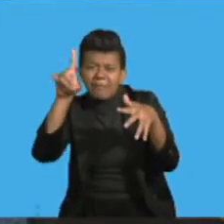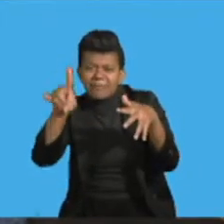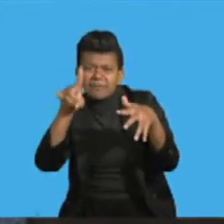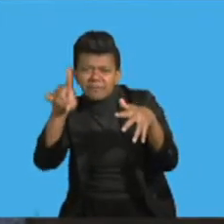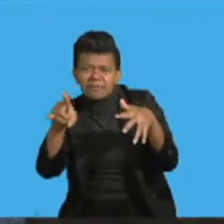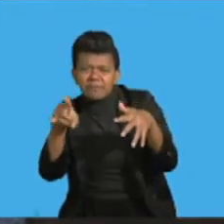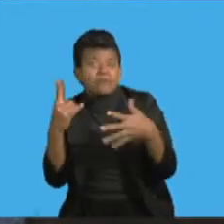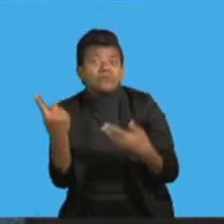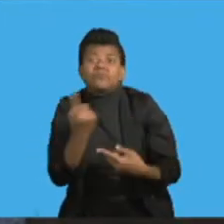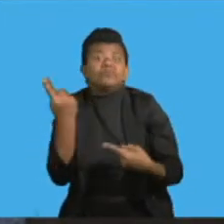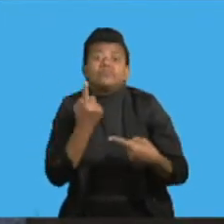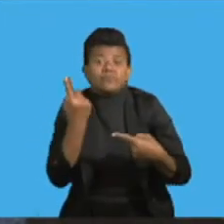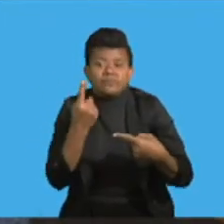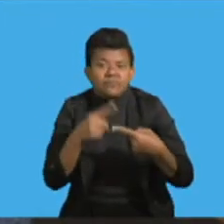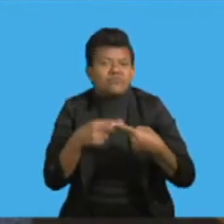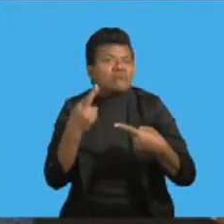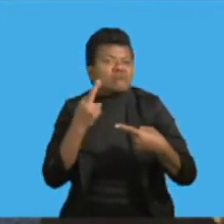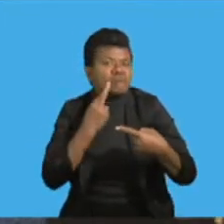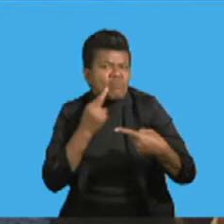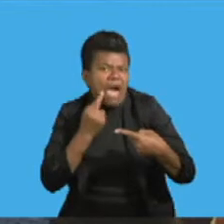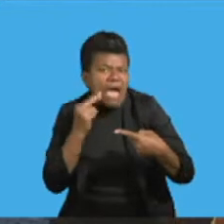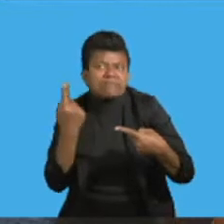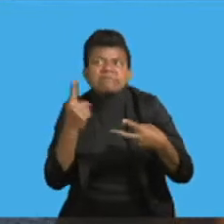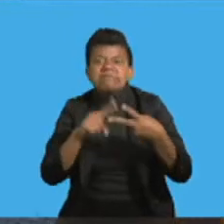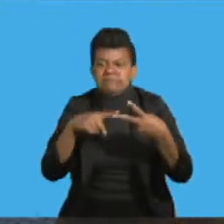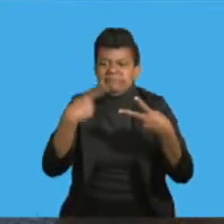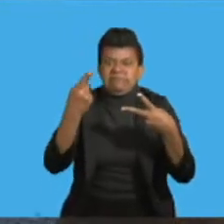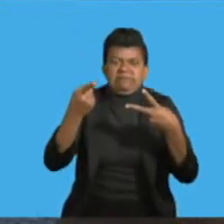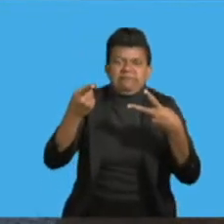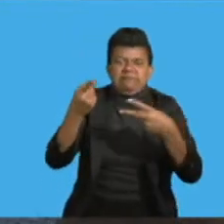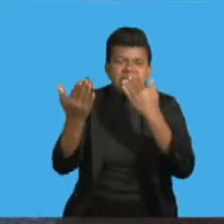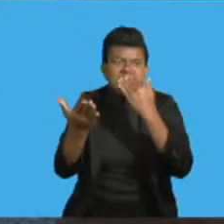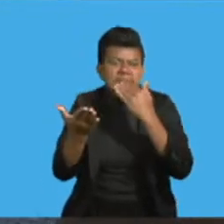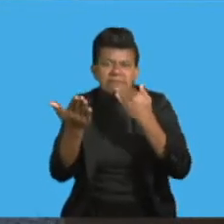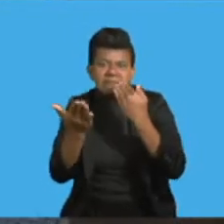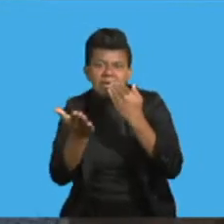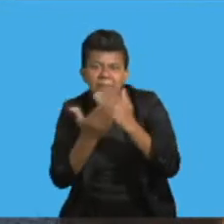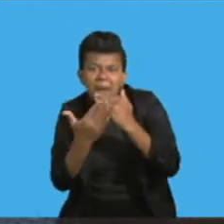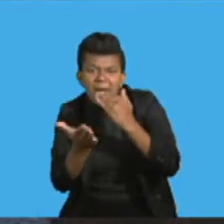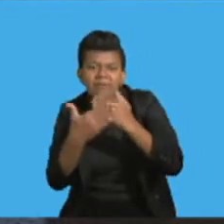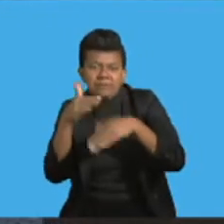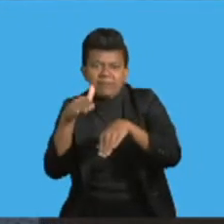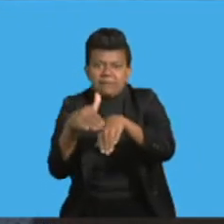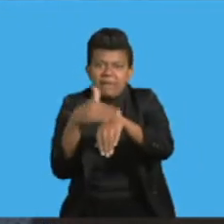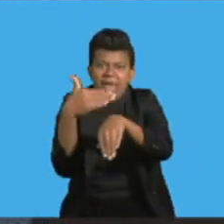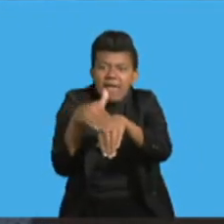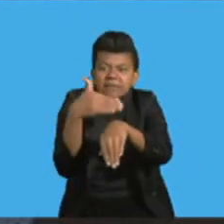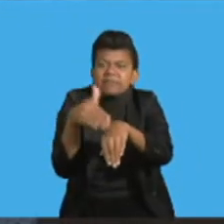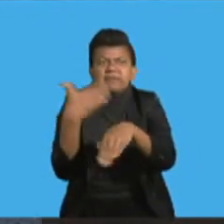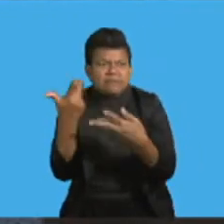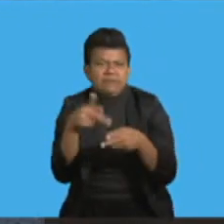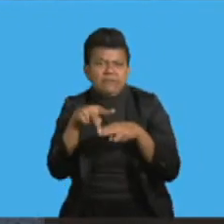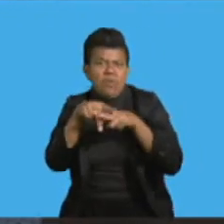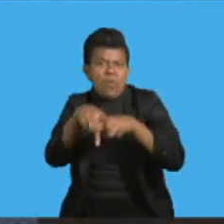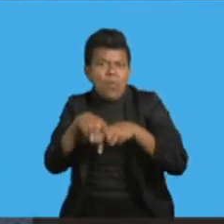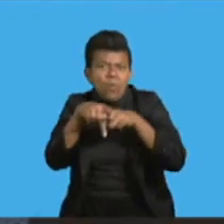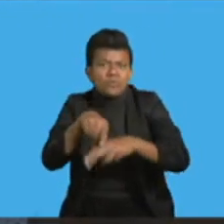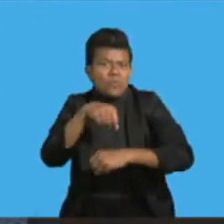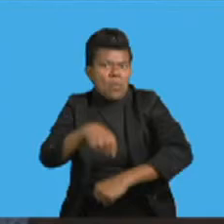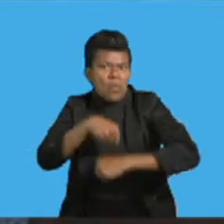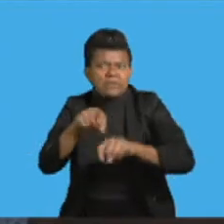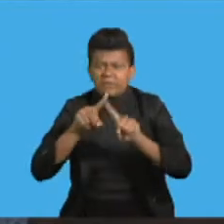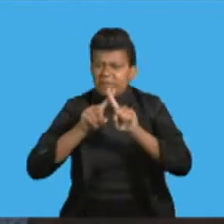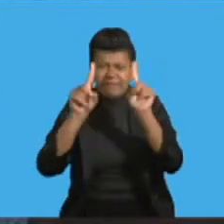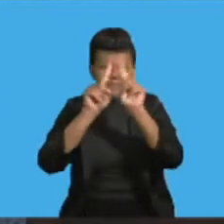cattle, pigs, horses, and mongooses. And as I've said earlier, Honourable Speaker, commonly it happens in the rural areas with our